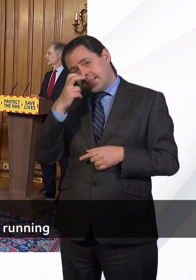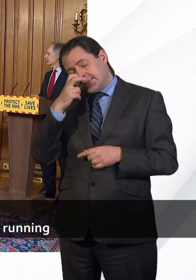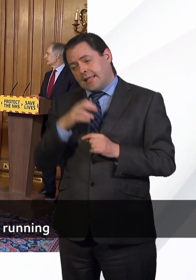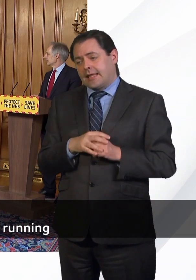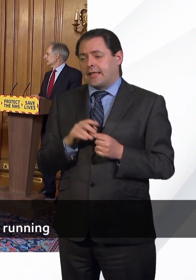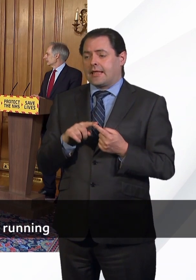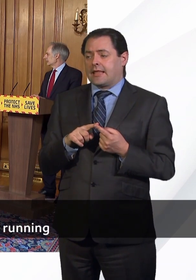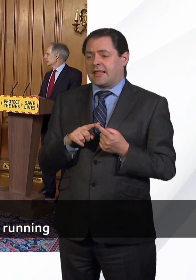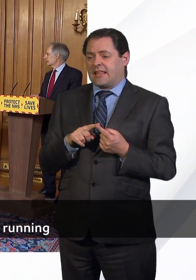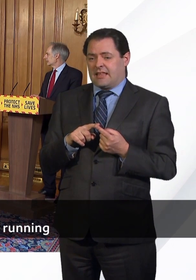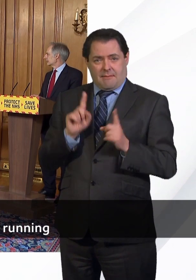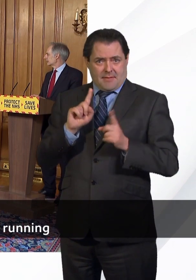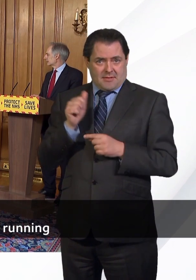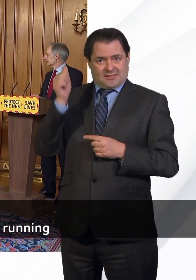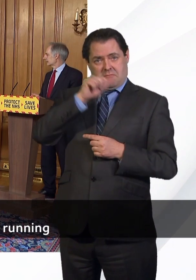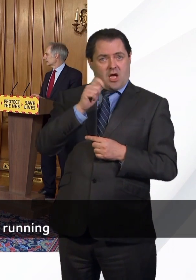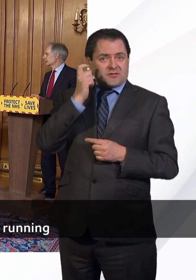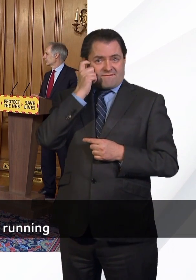a smartphone,